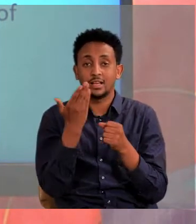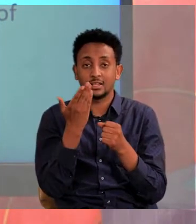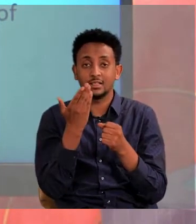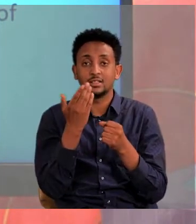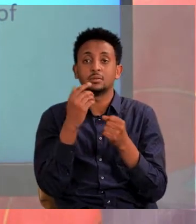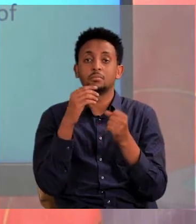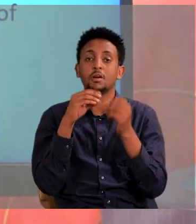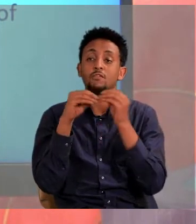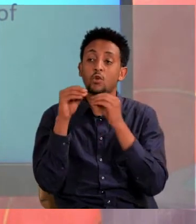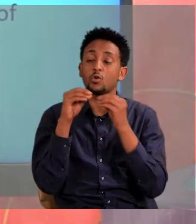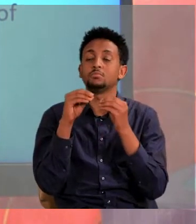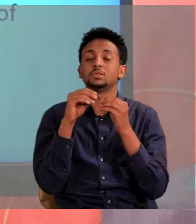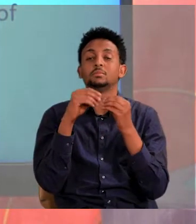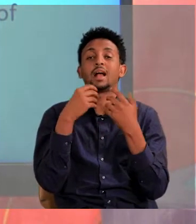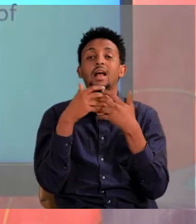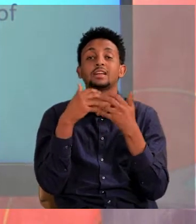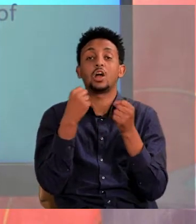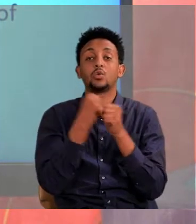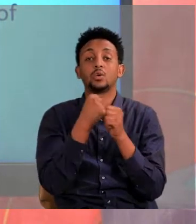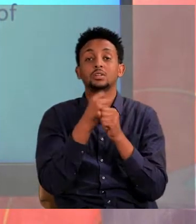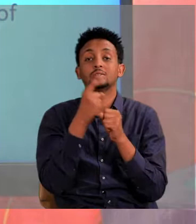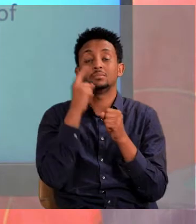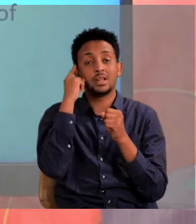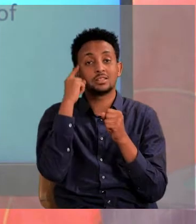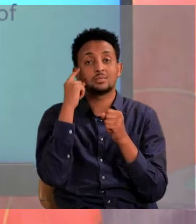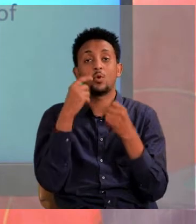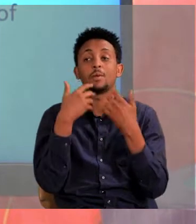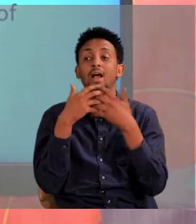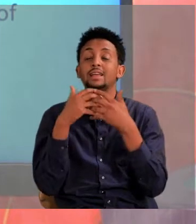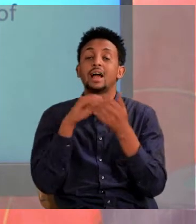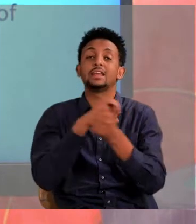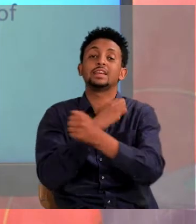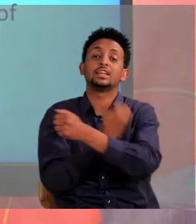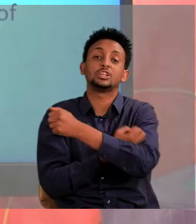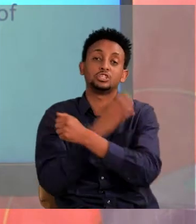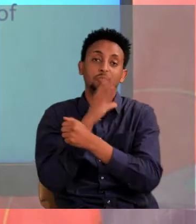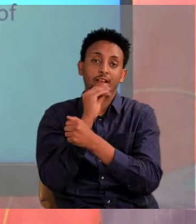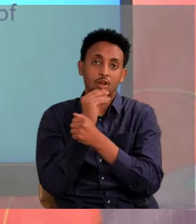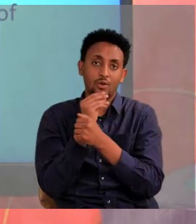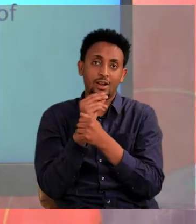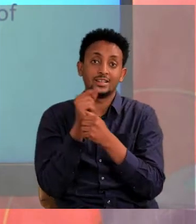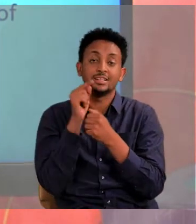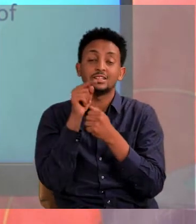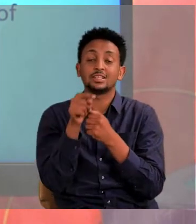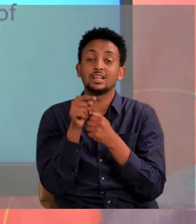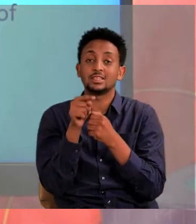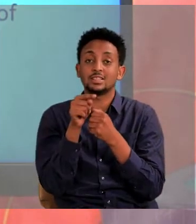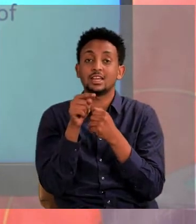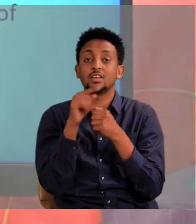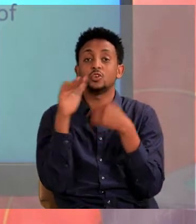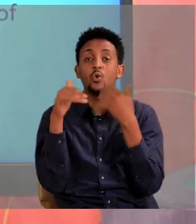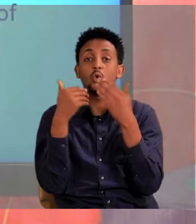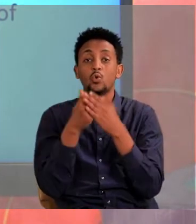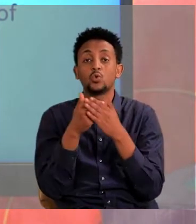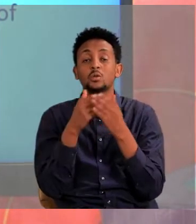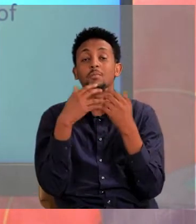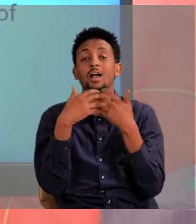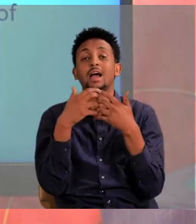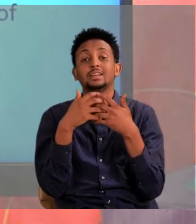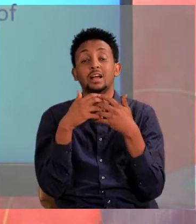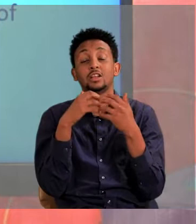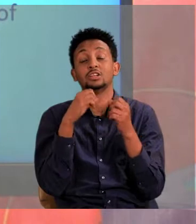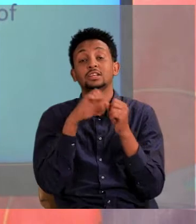us to perform mechanical work is considered as mechanical energy. So we are dealing all about